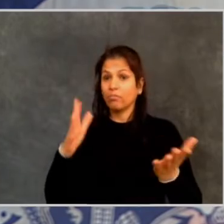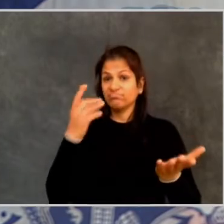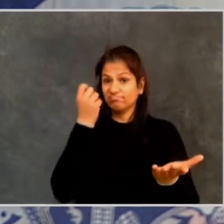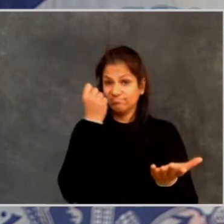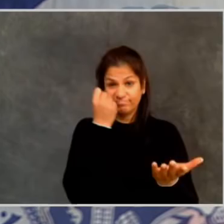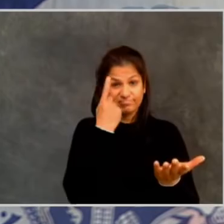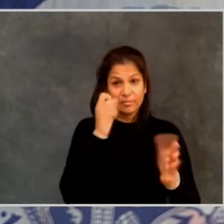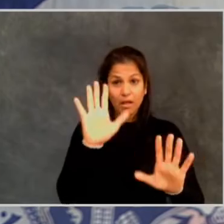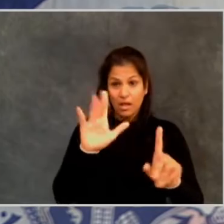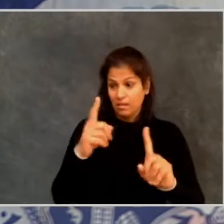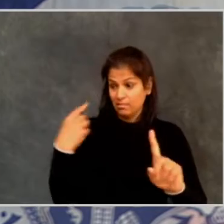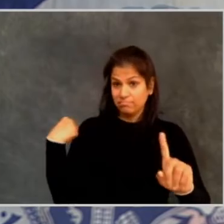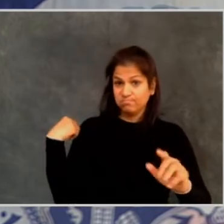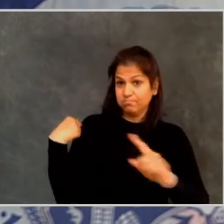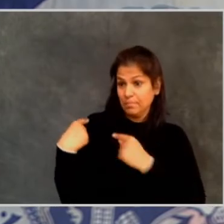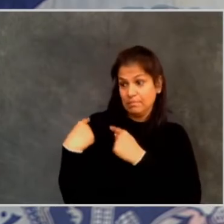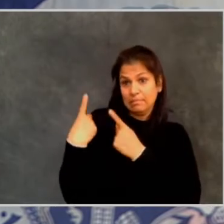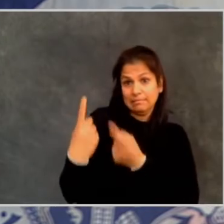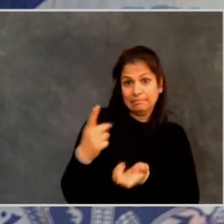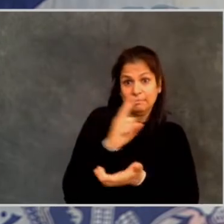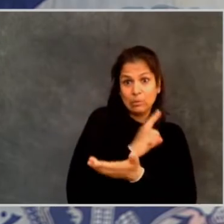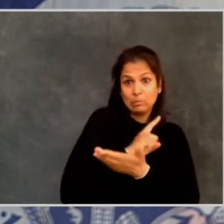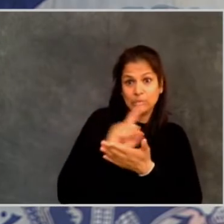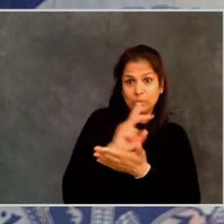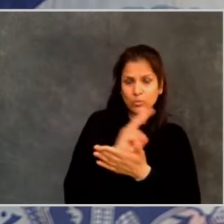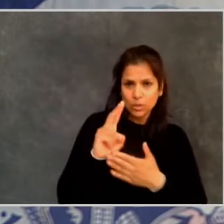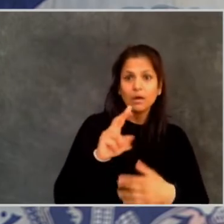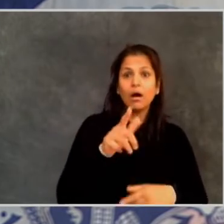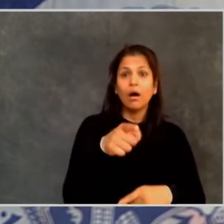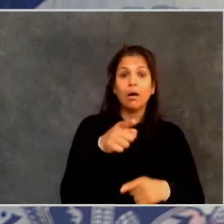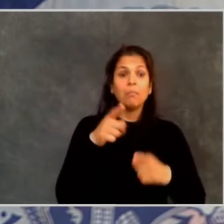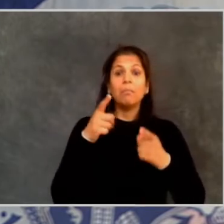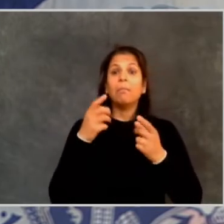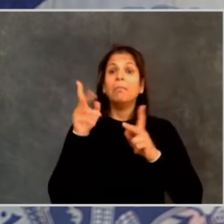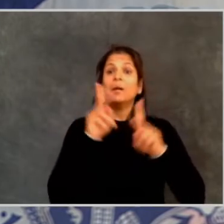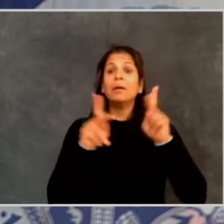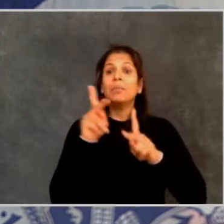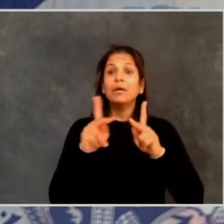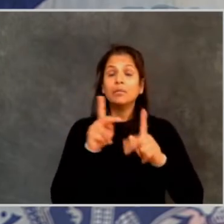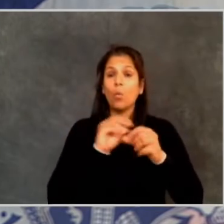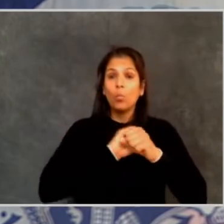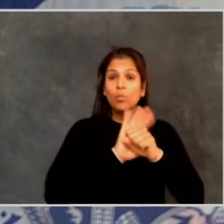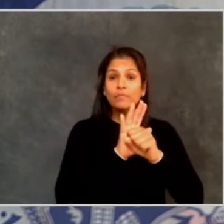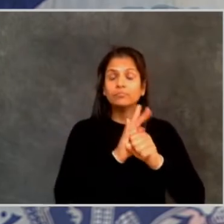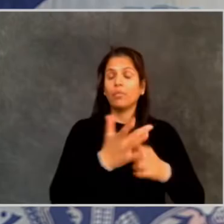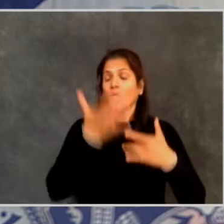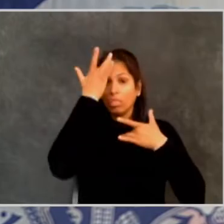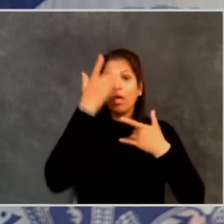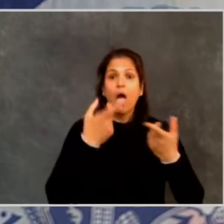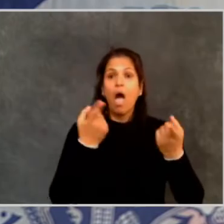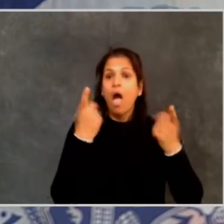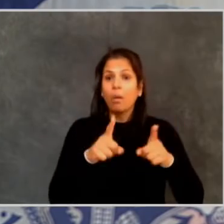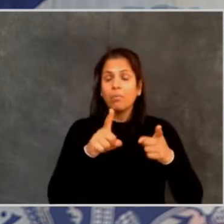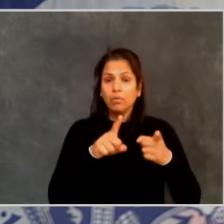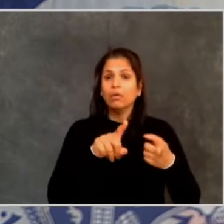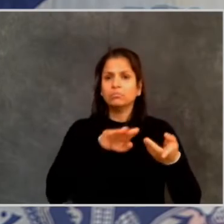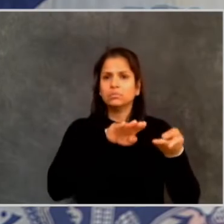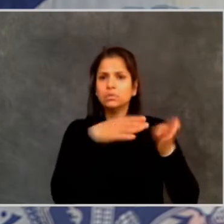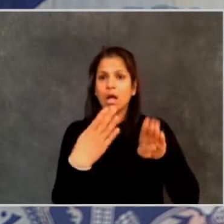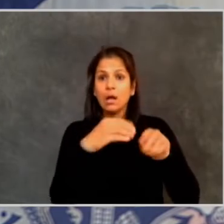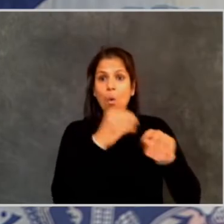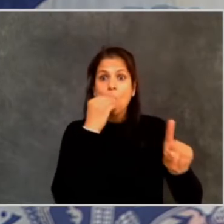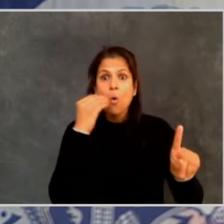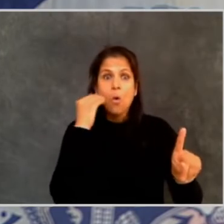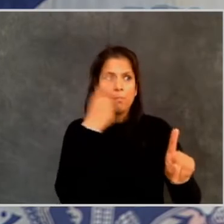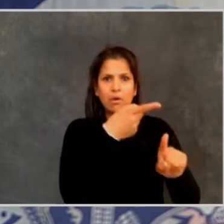department, can figure out what's the right way to do that. But I think it would be more accurate to just acknowledge what